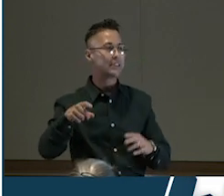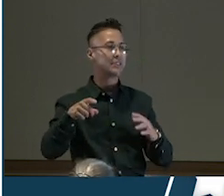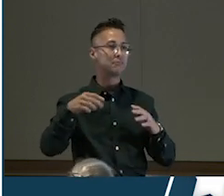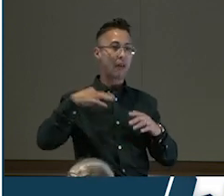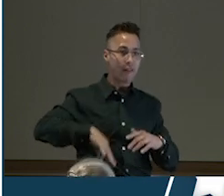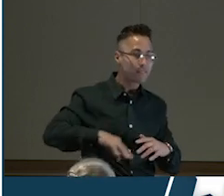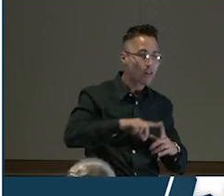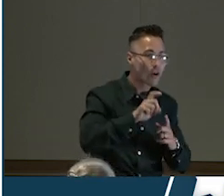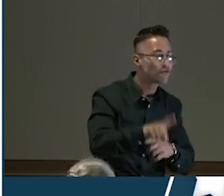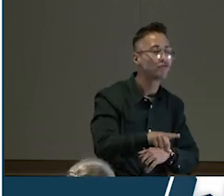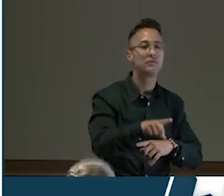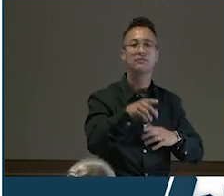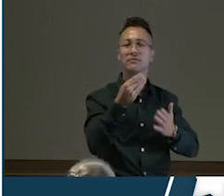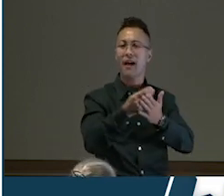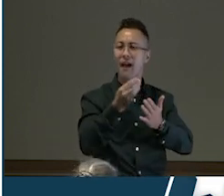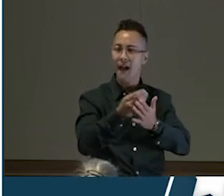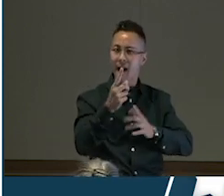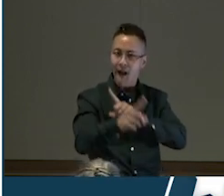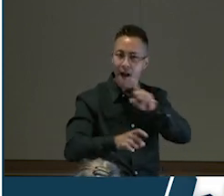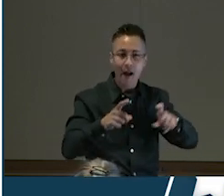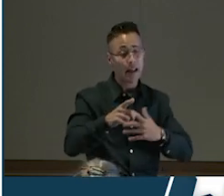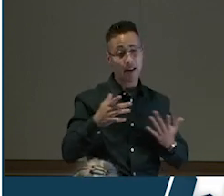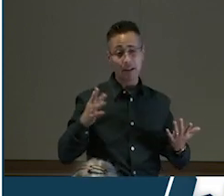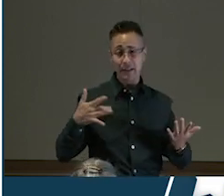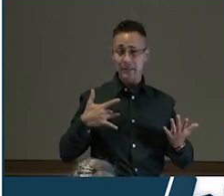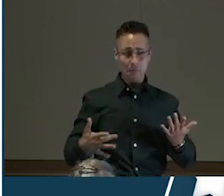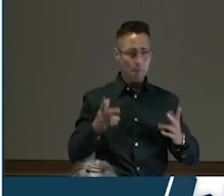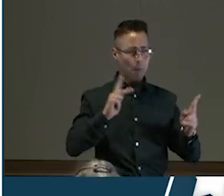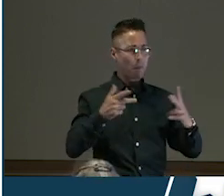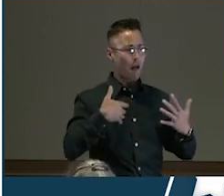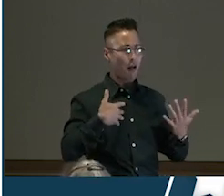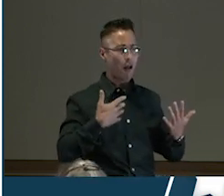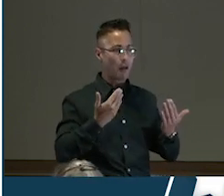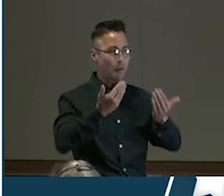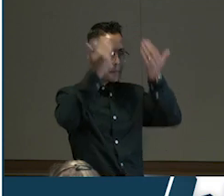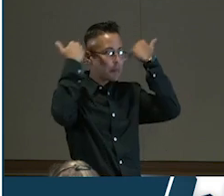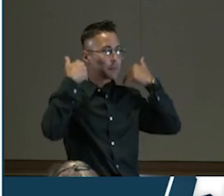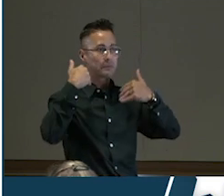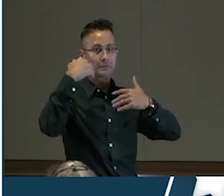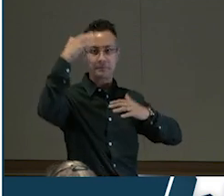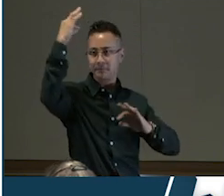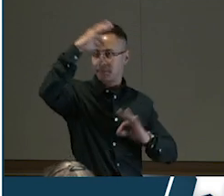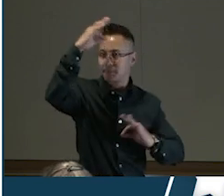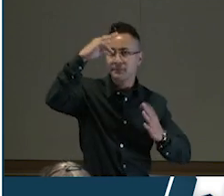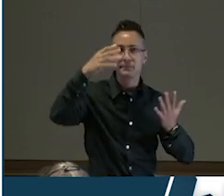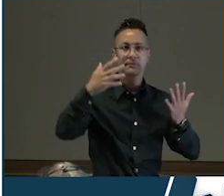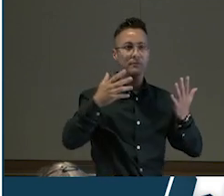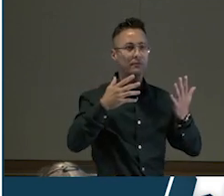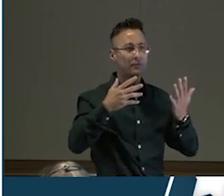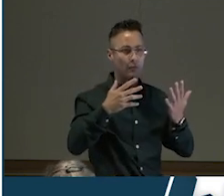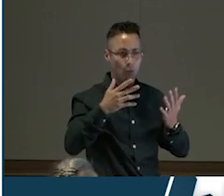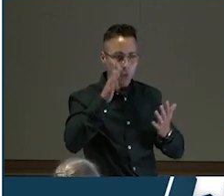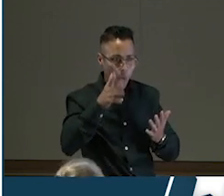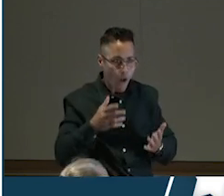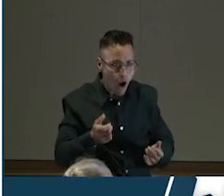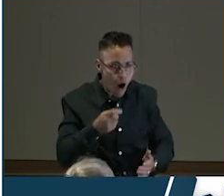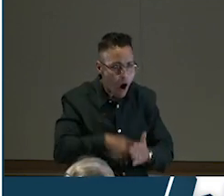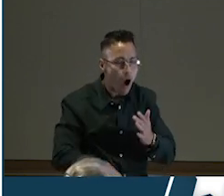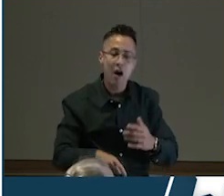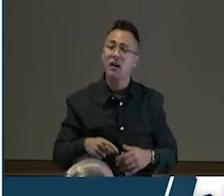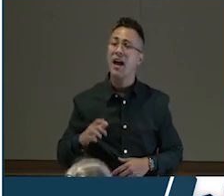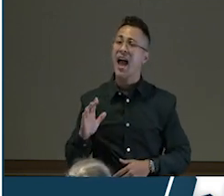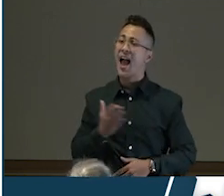financial questions, and generally people don't know who's supposed to answer what and what's it going to cost you, right? We do our fees as